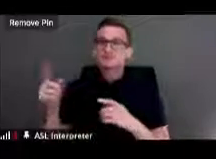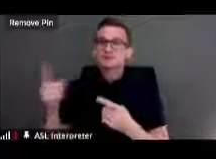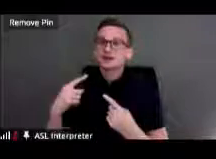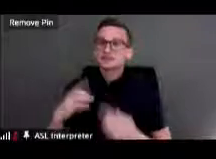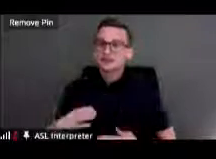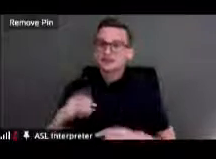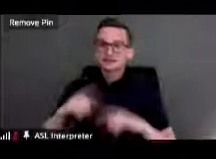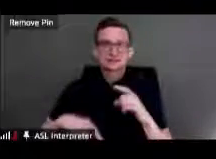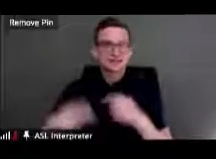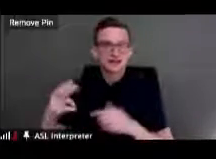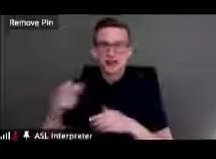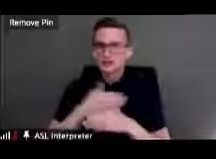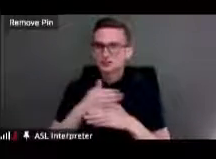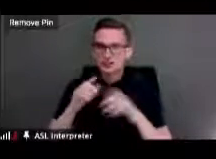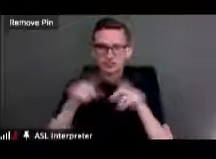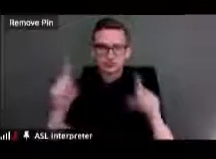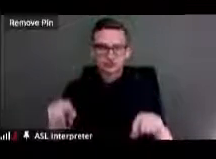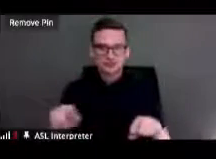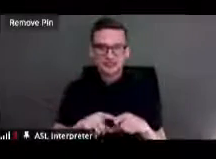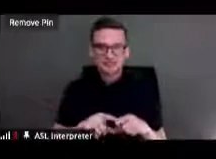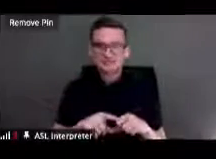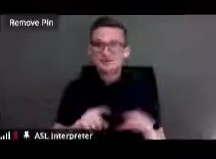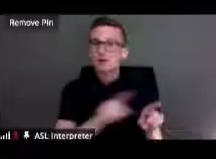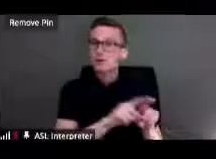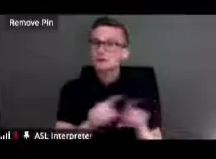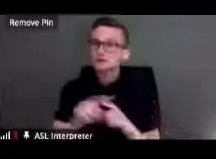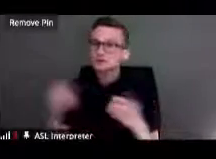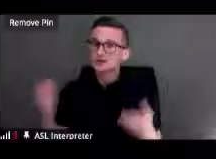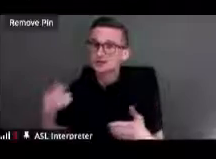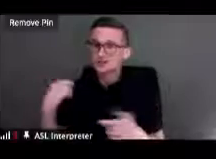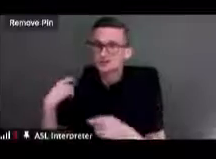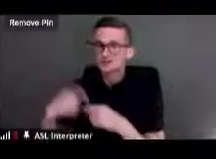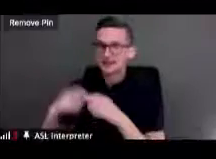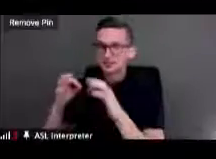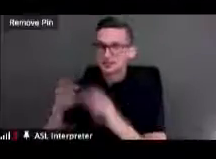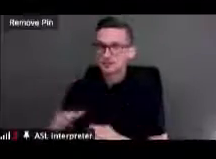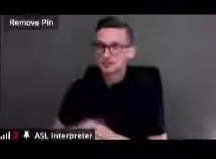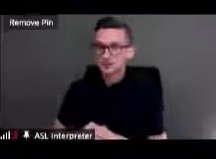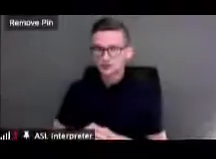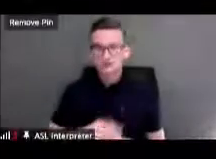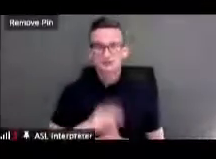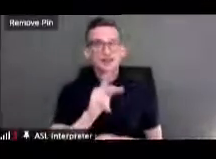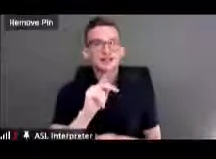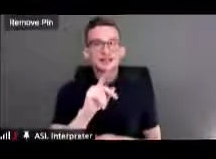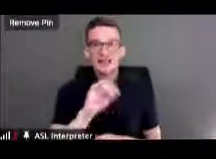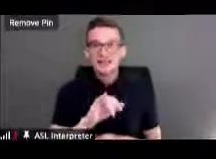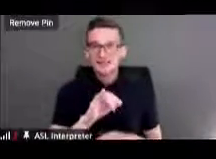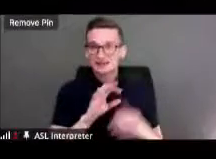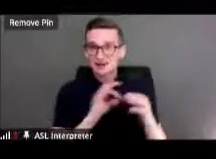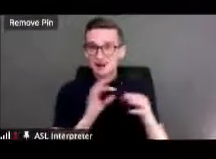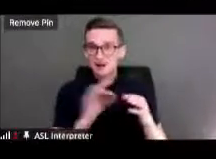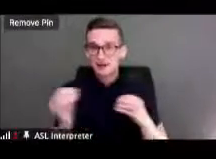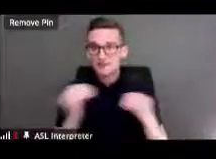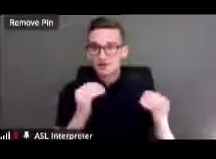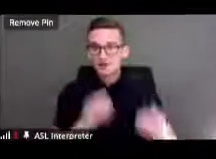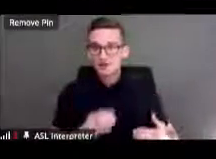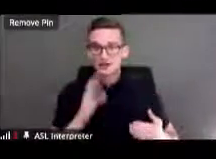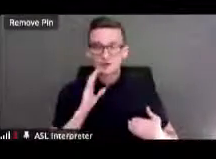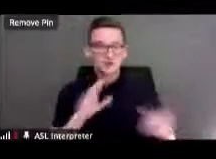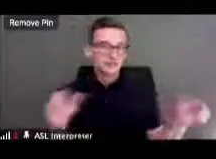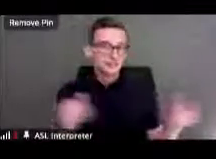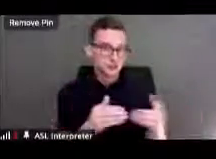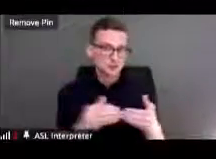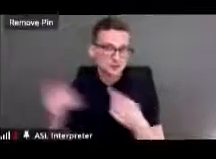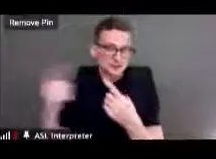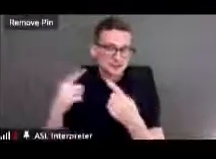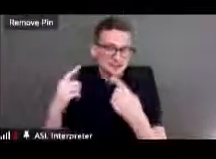Spanish interpreters, and Katie, our comment moderator, will be introducing attendees when it is their turn to speak.